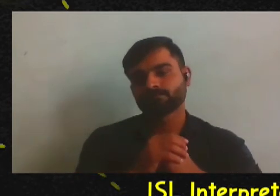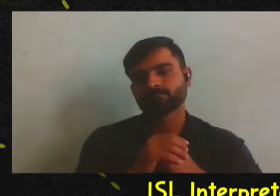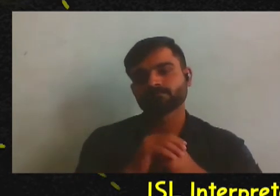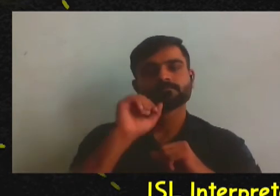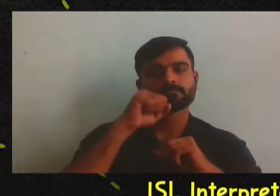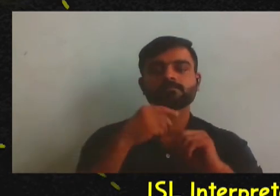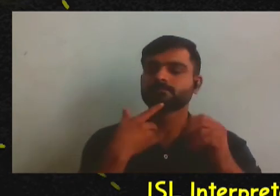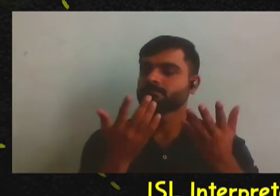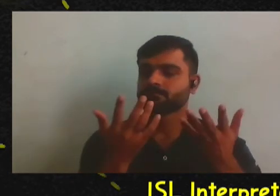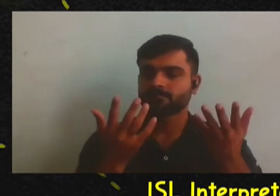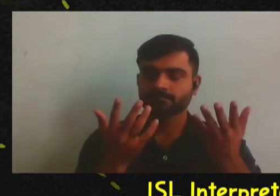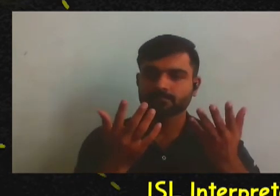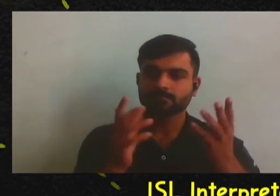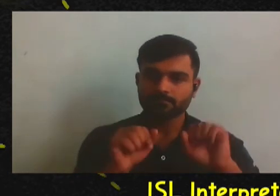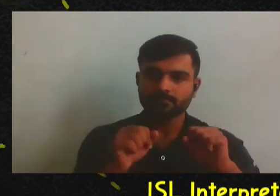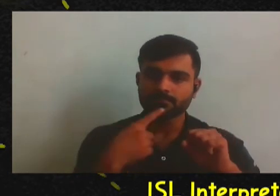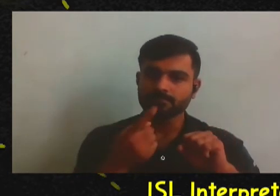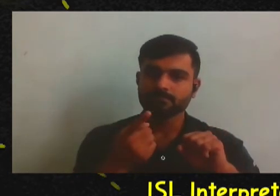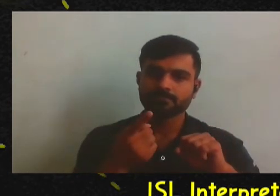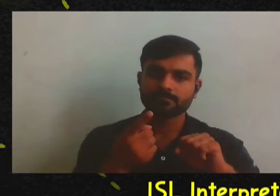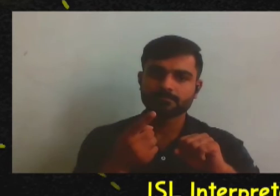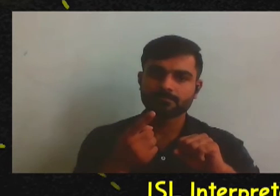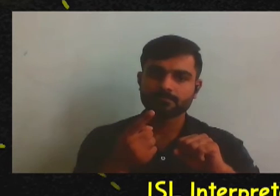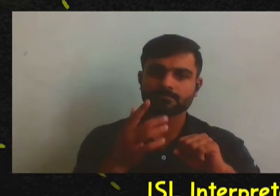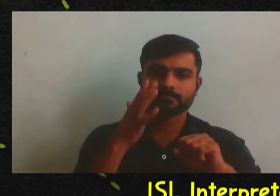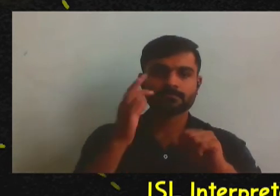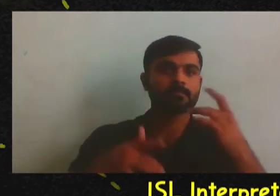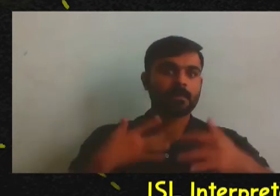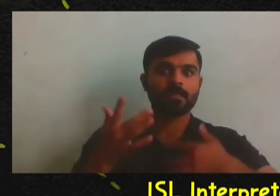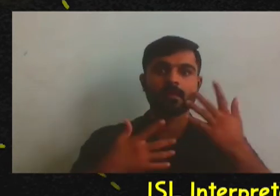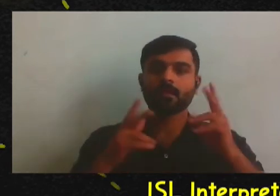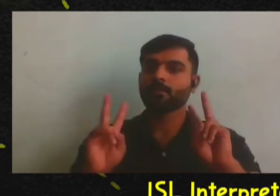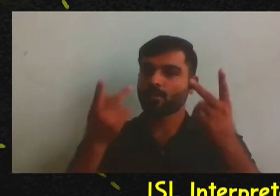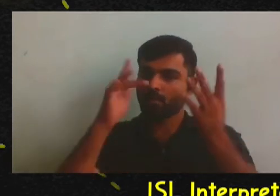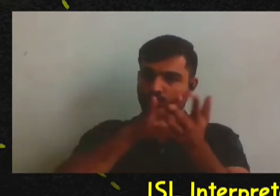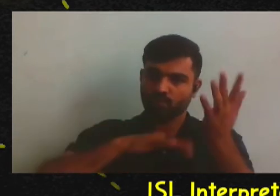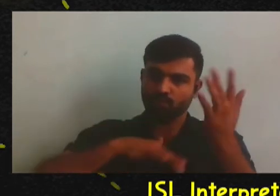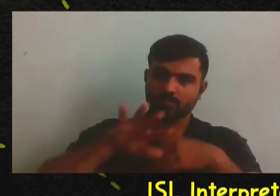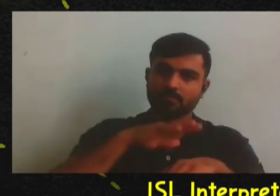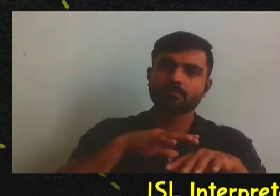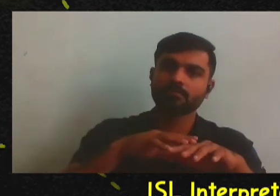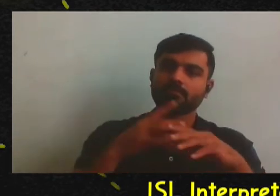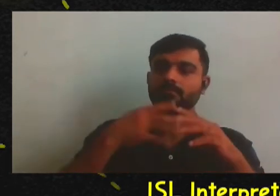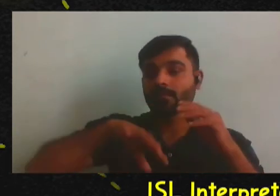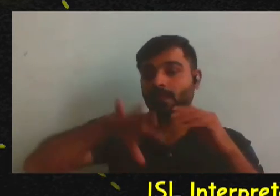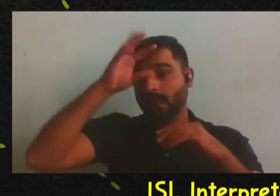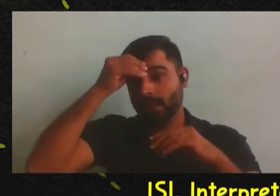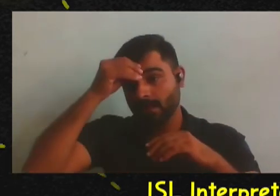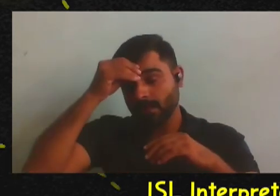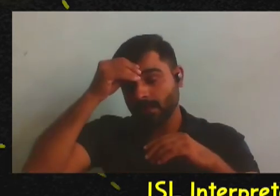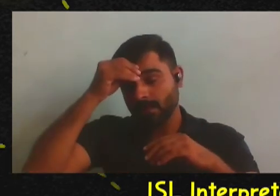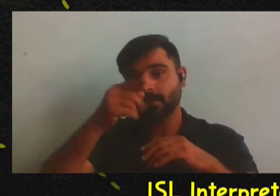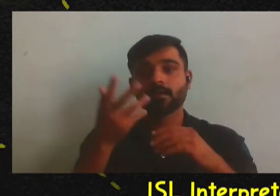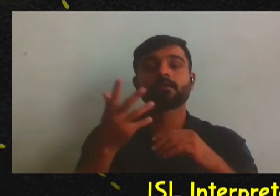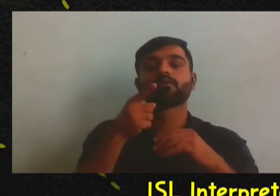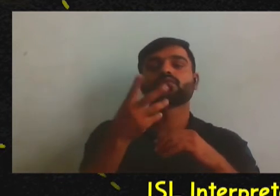it's been a very incredible space of both learning. So that's why,